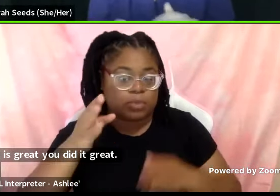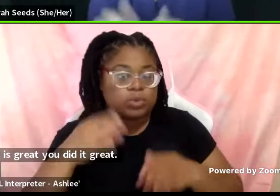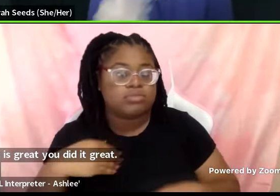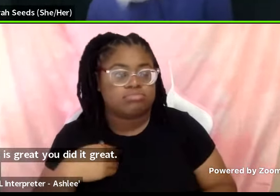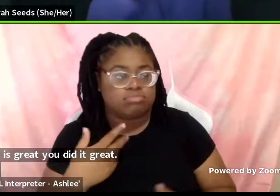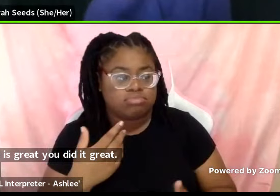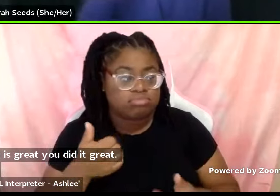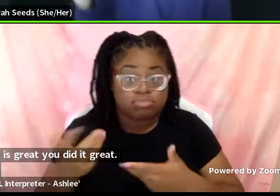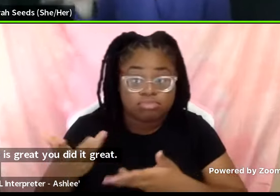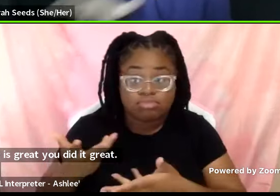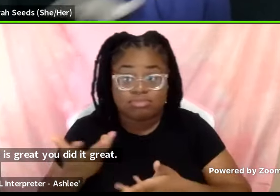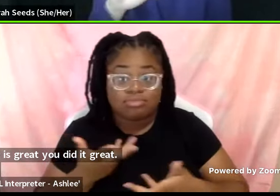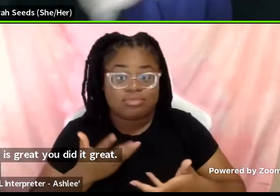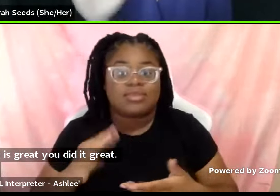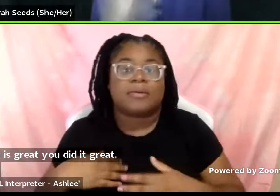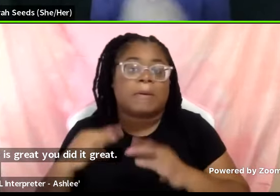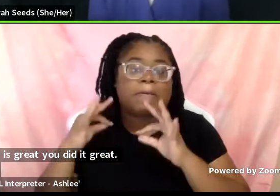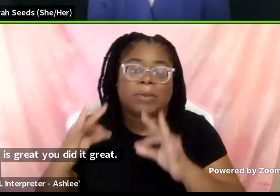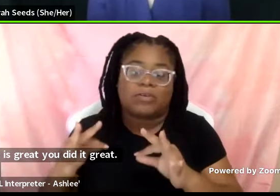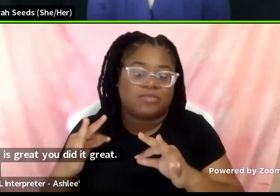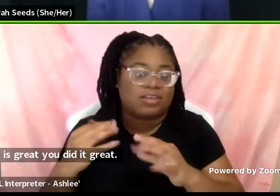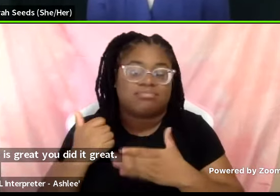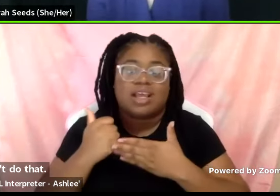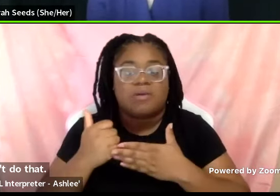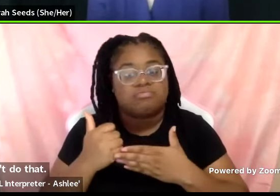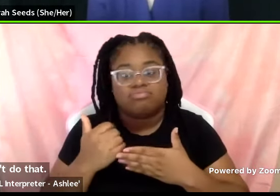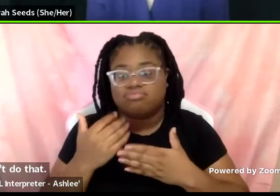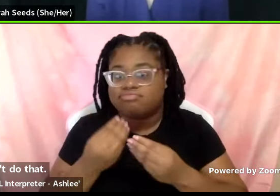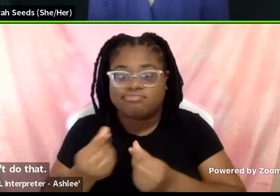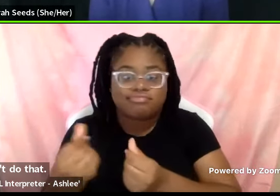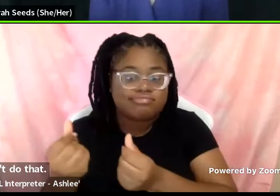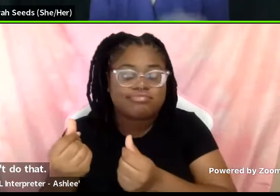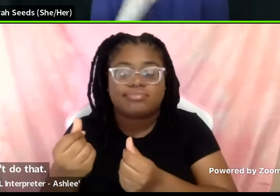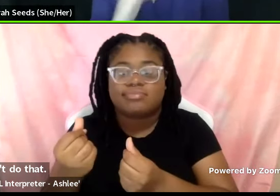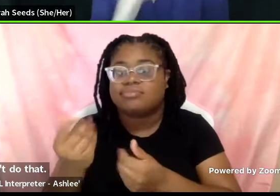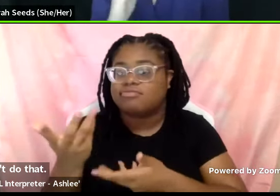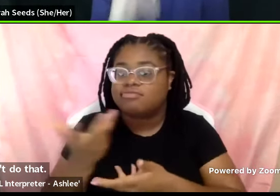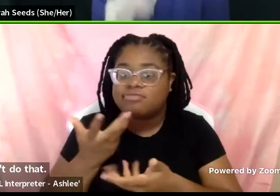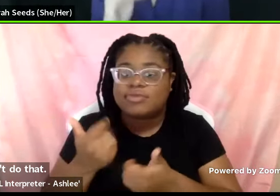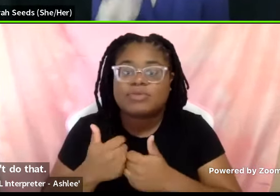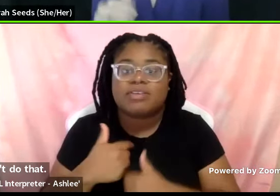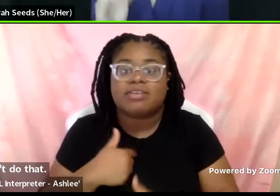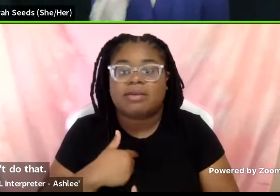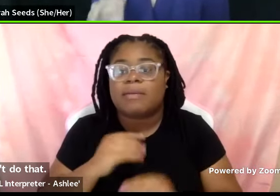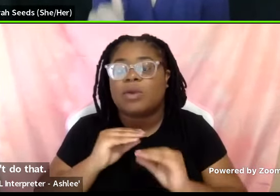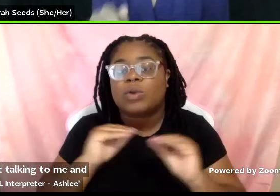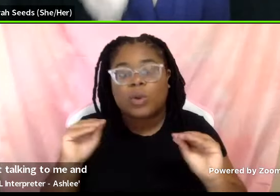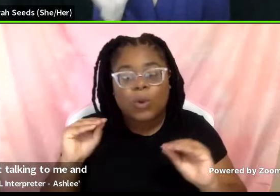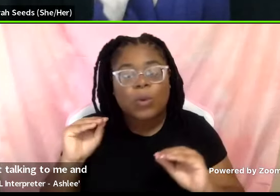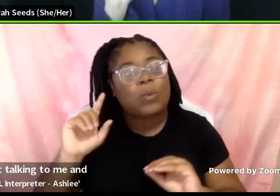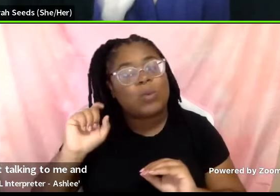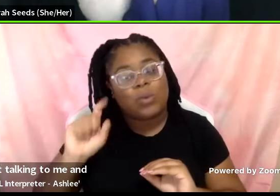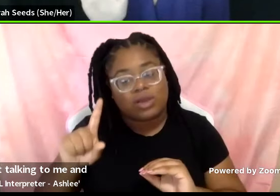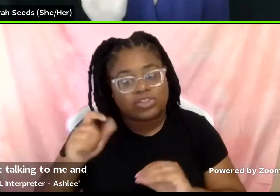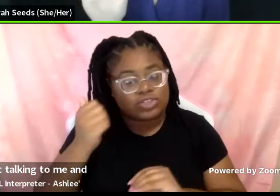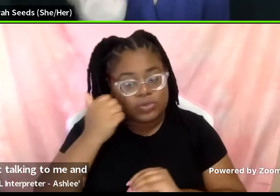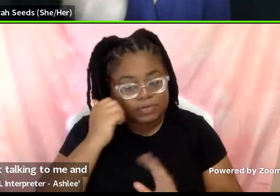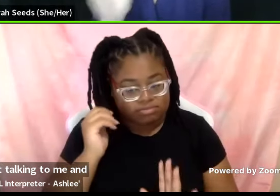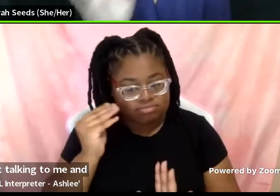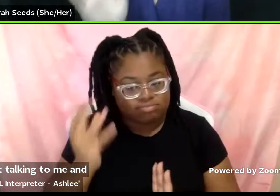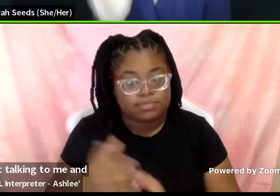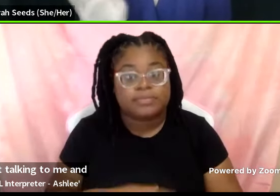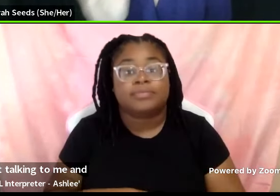figure this out. Perfect though. Wonderful at talking to me, and literally no question is too stupid. And